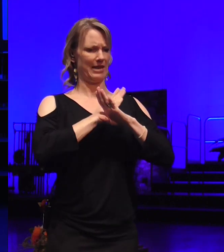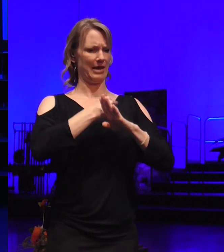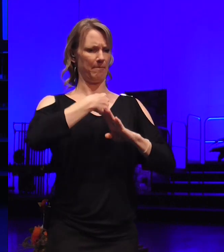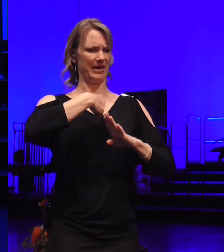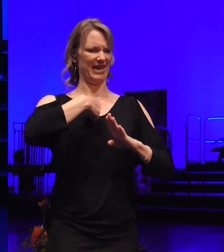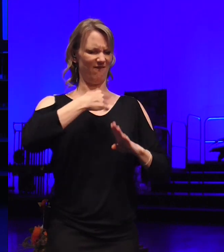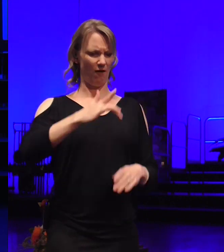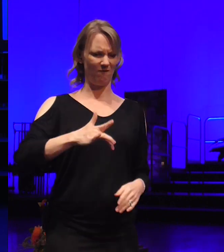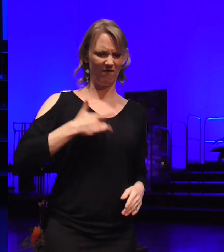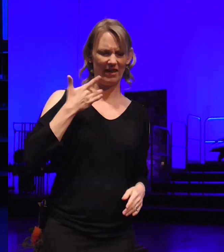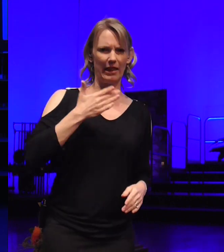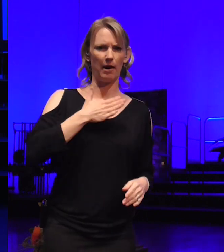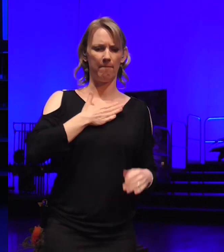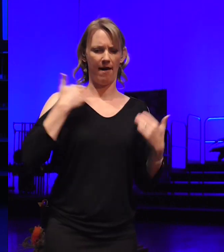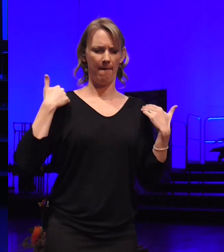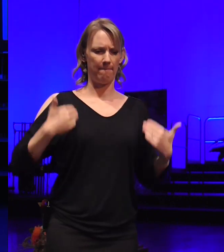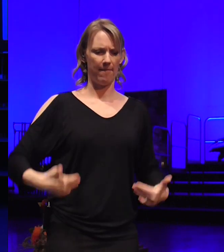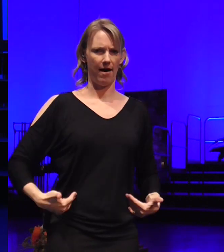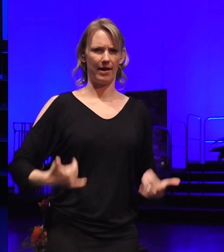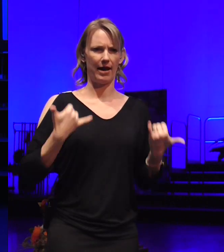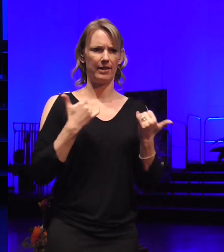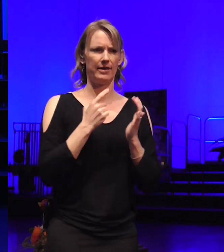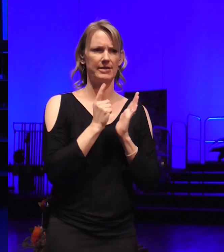body in this moment.